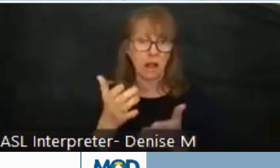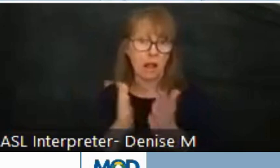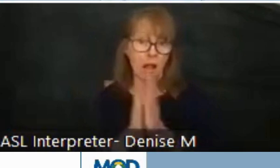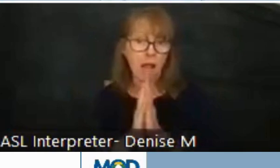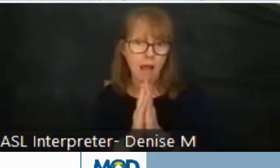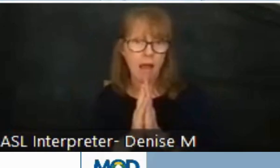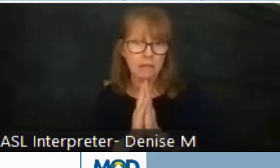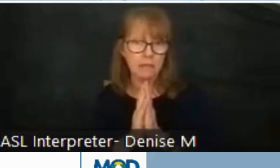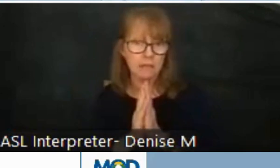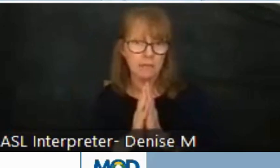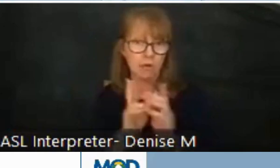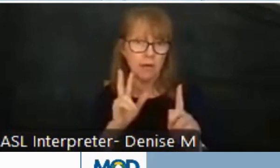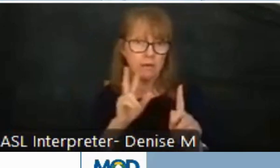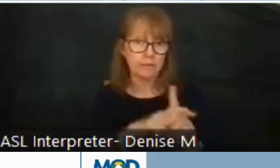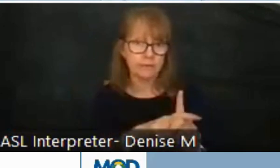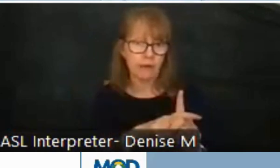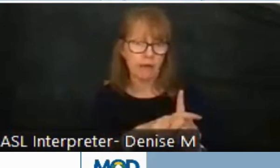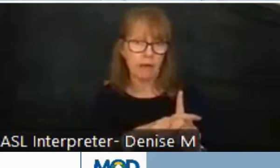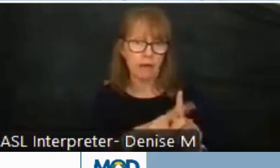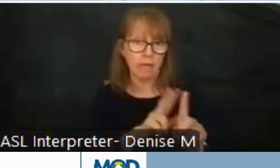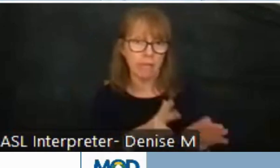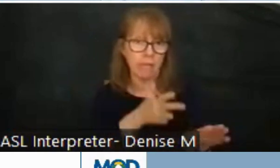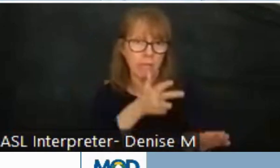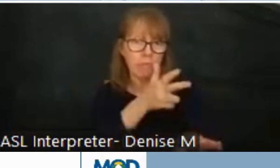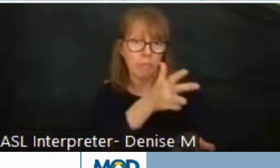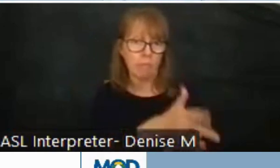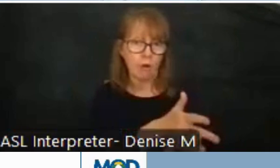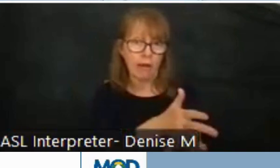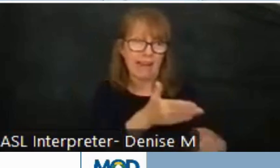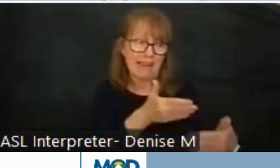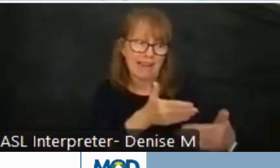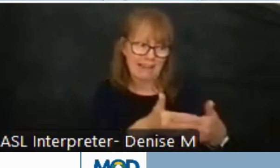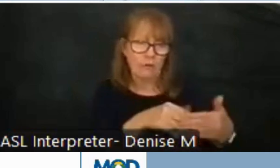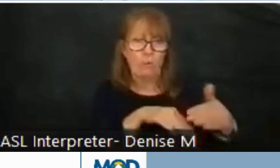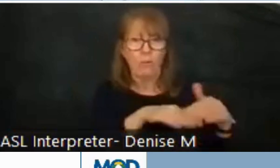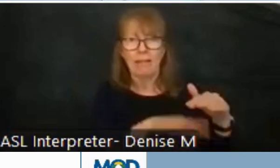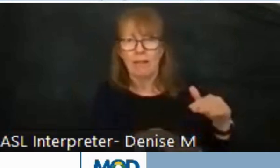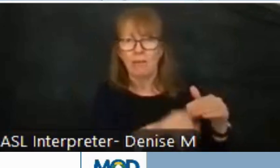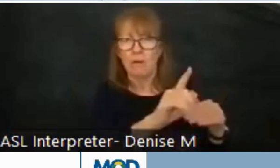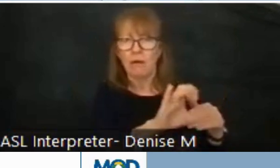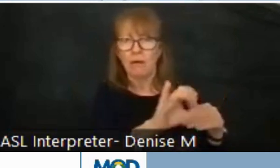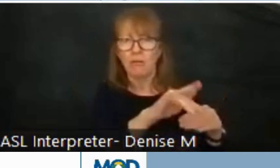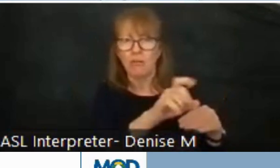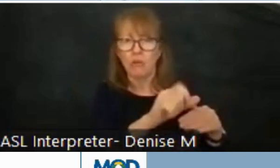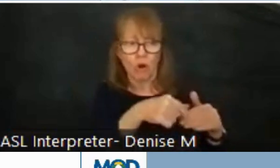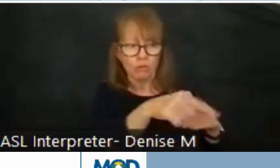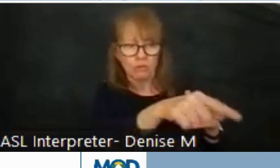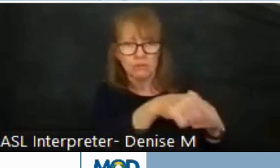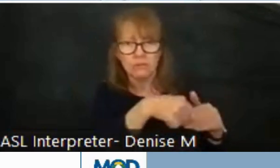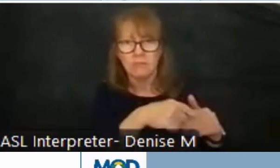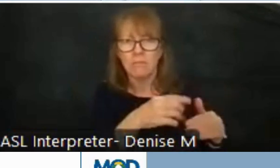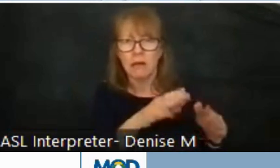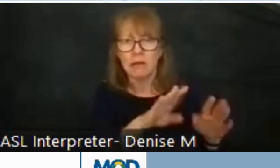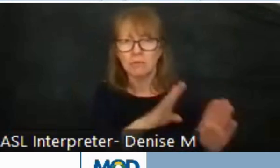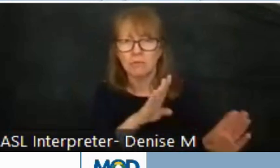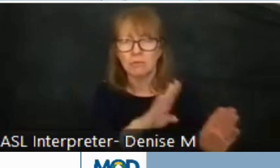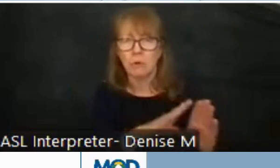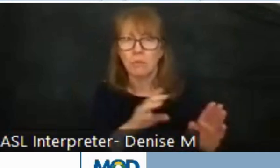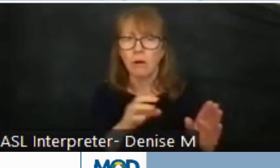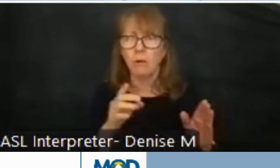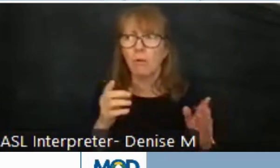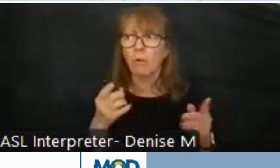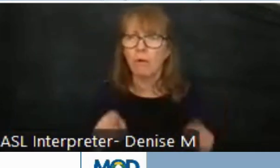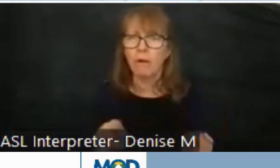parking spot within 100 yards of my door. But what about when I'm carrying my weekly grocery shop?